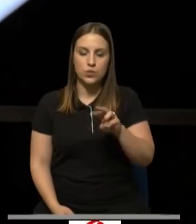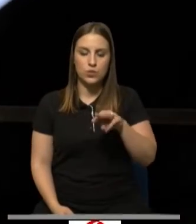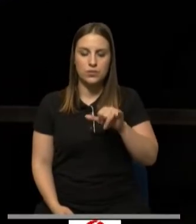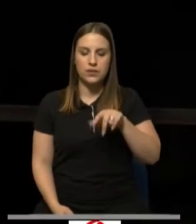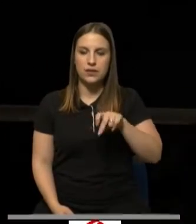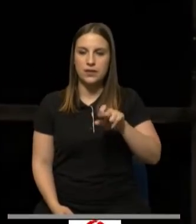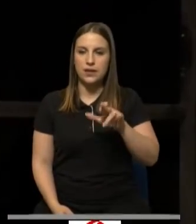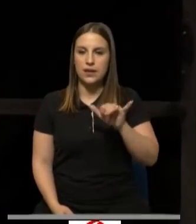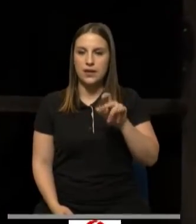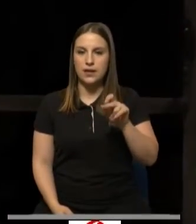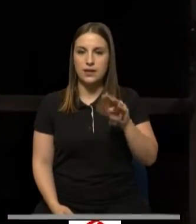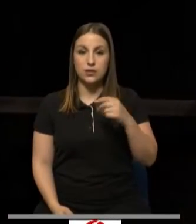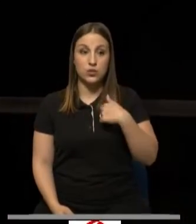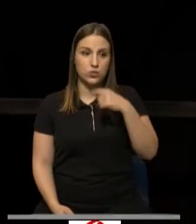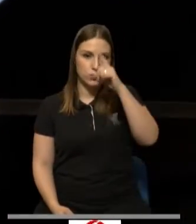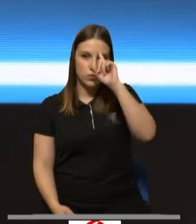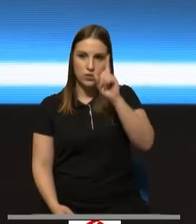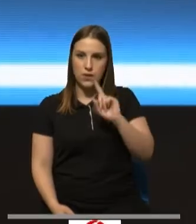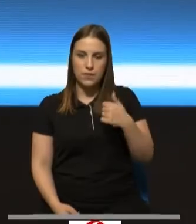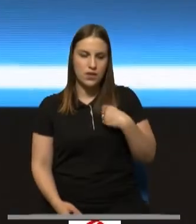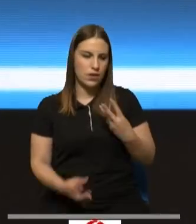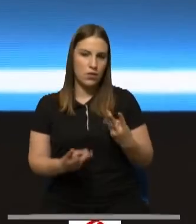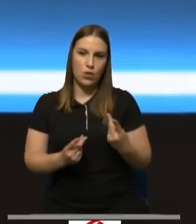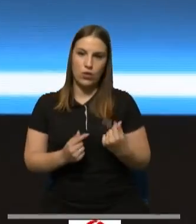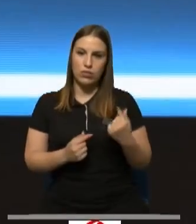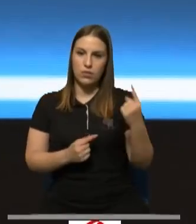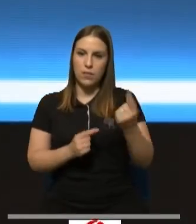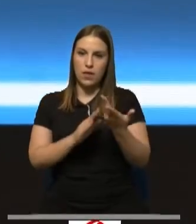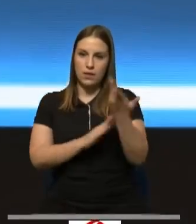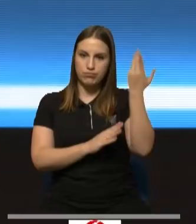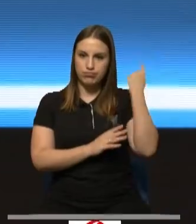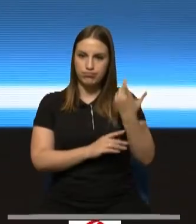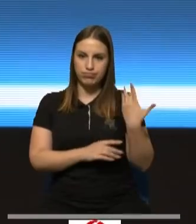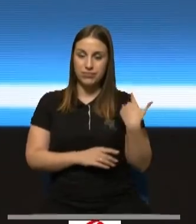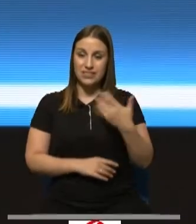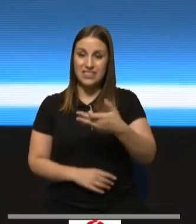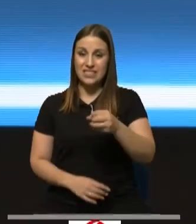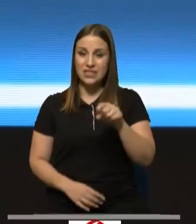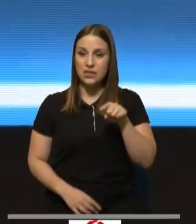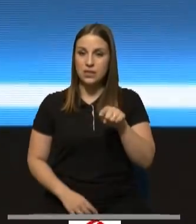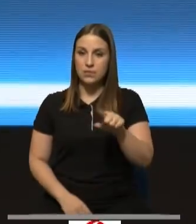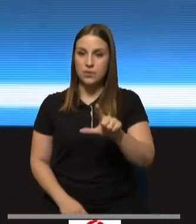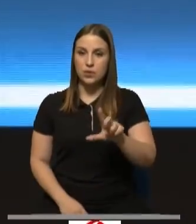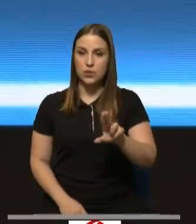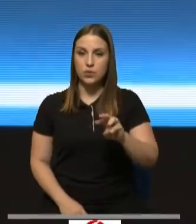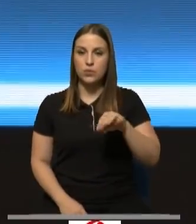75 street lights in our cities. And so in of this